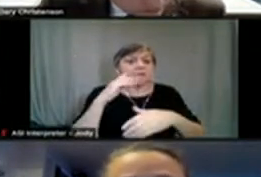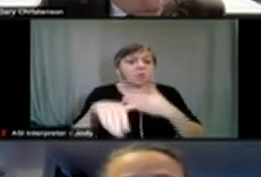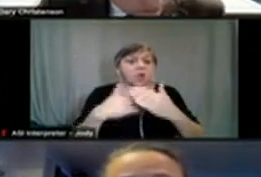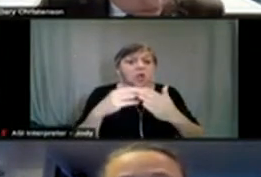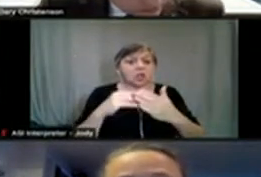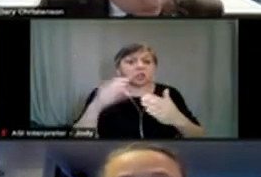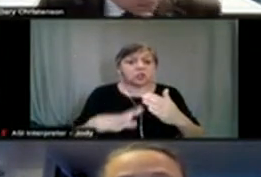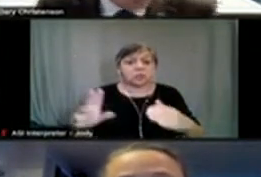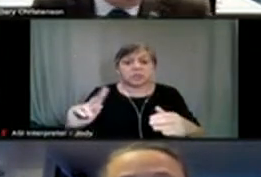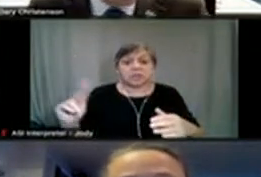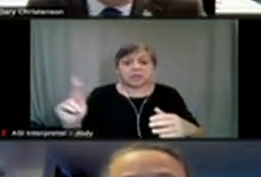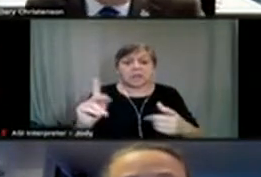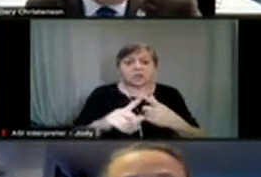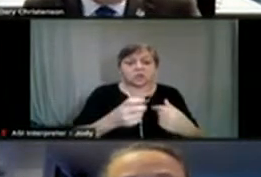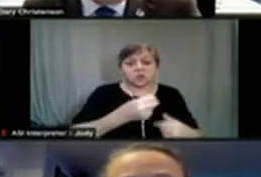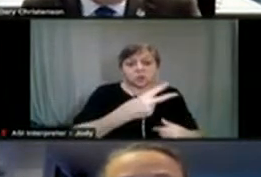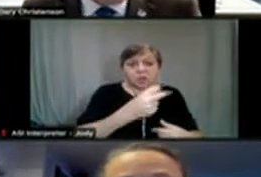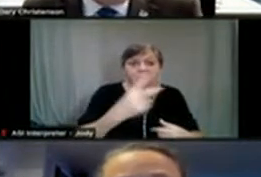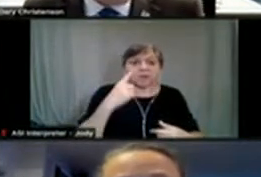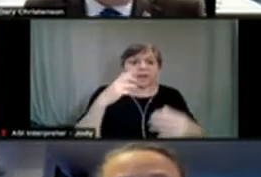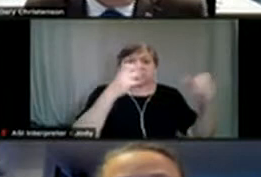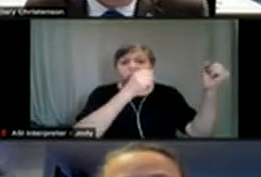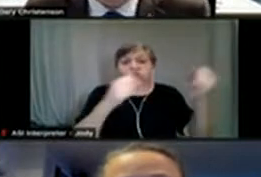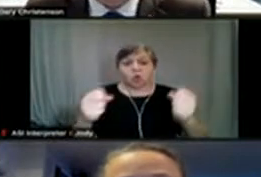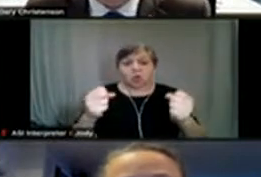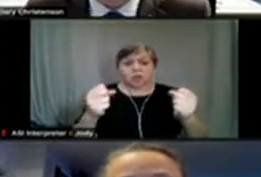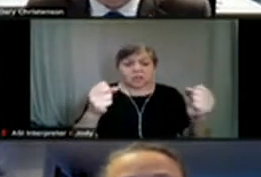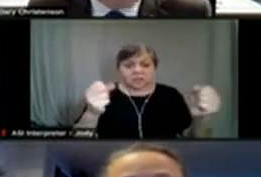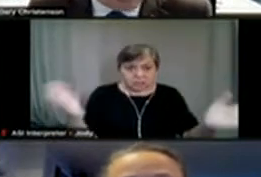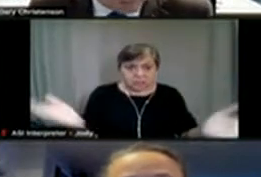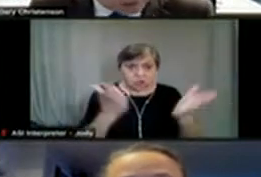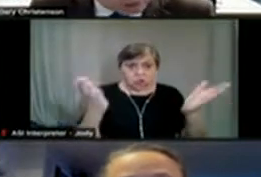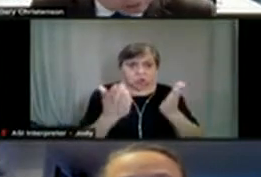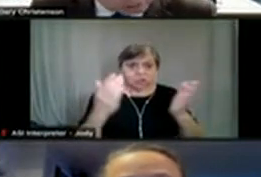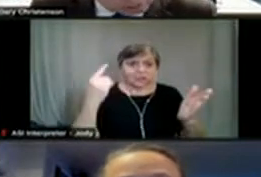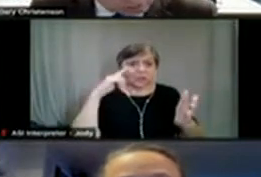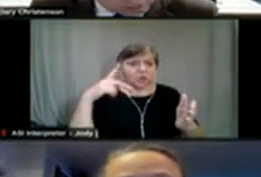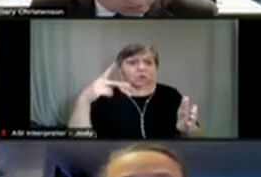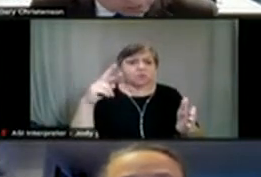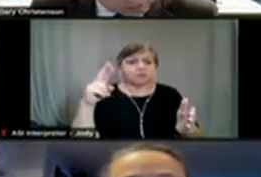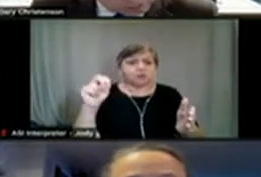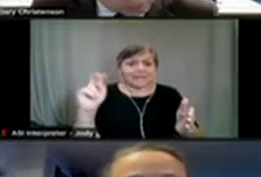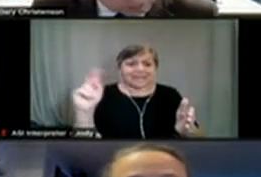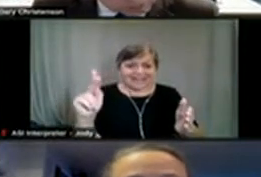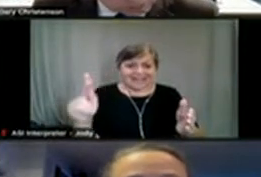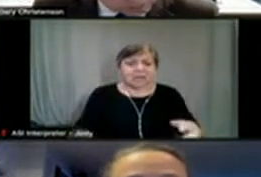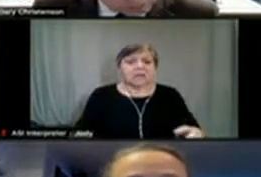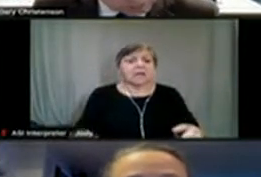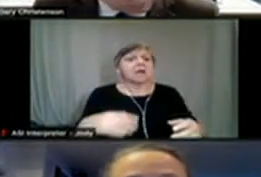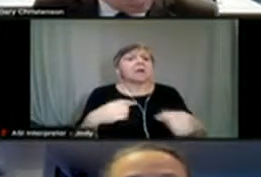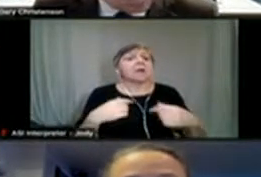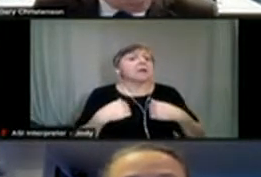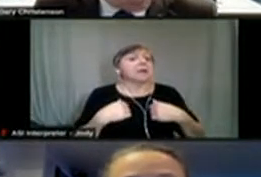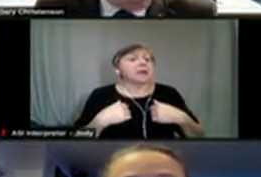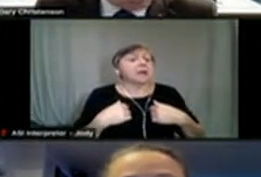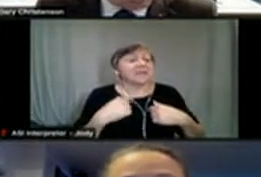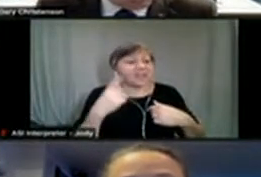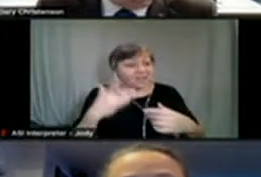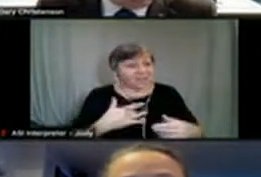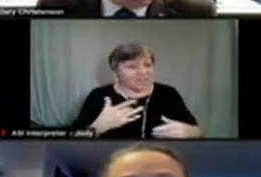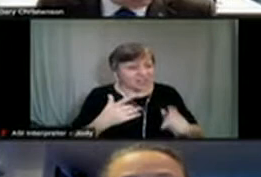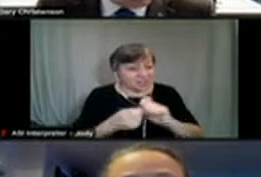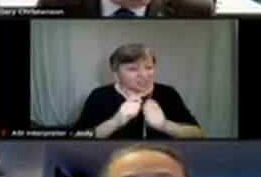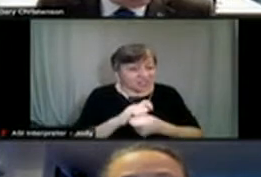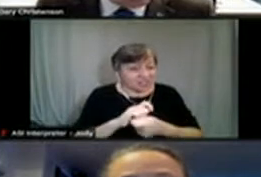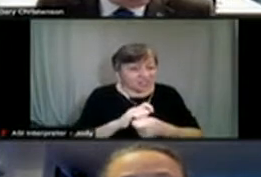will be strongly recommended and encouraged for pre-K. My friendly amendment would just be, we revise those two sentences and just say, the district